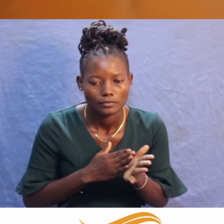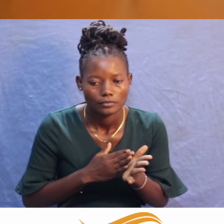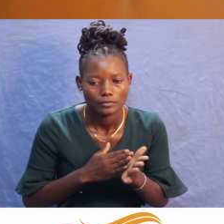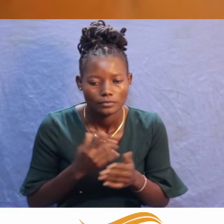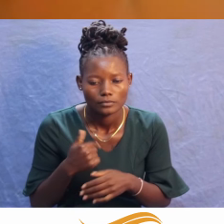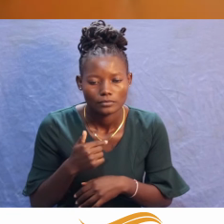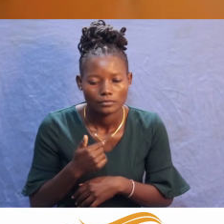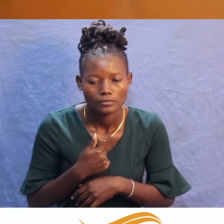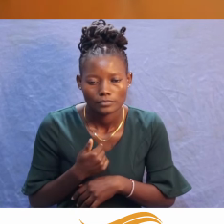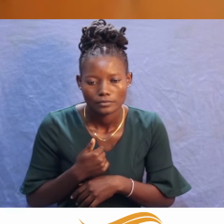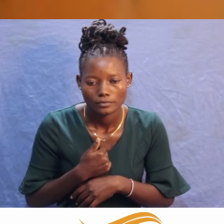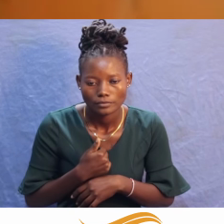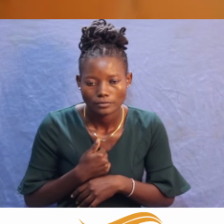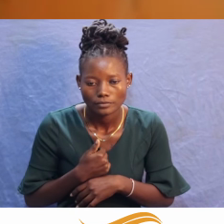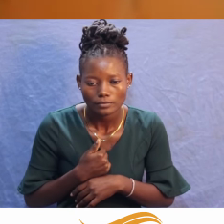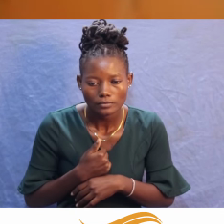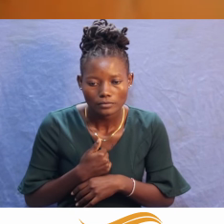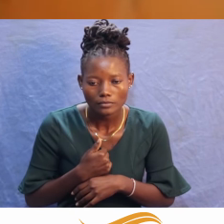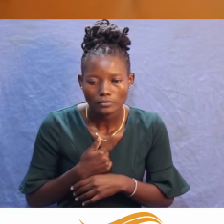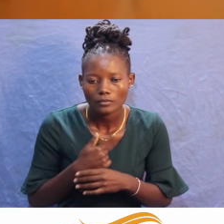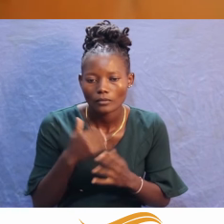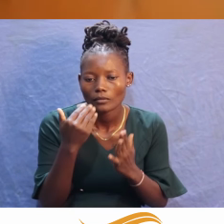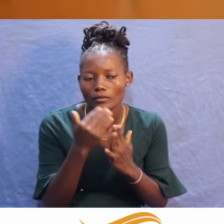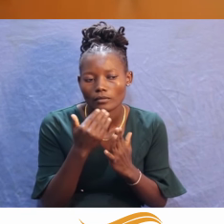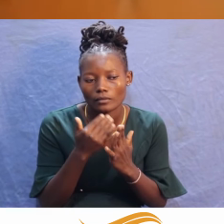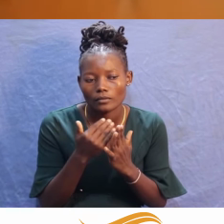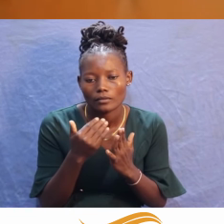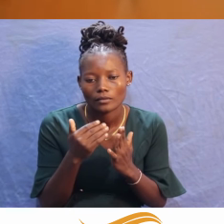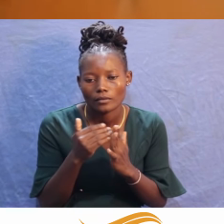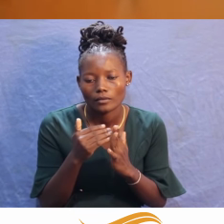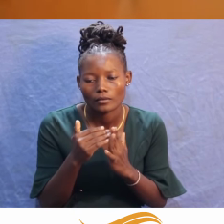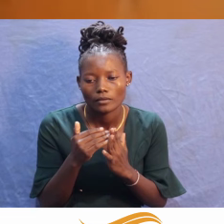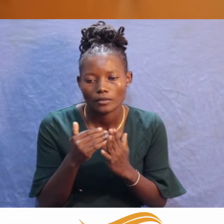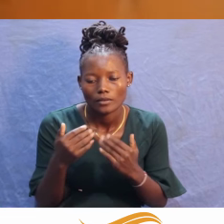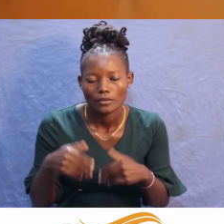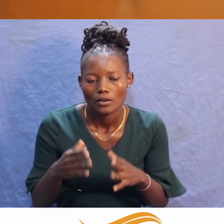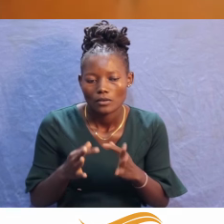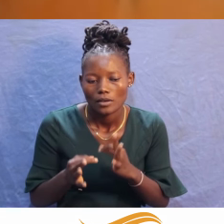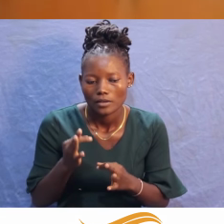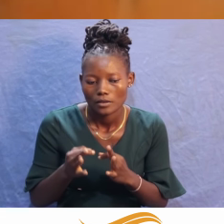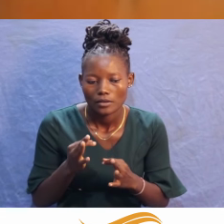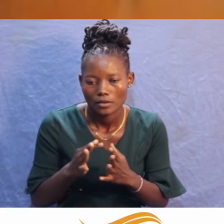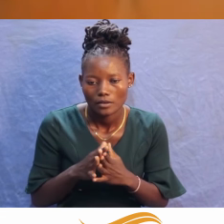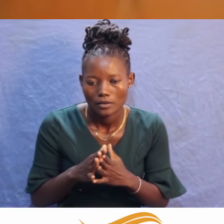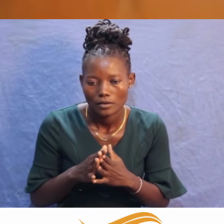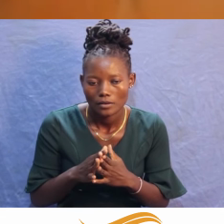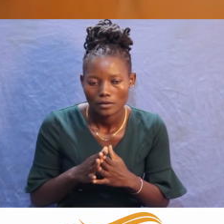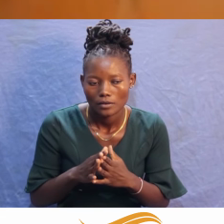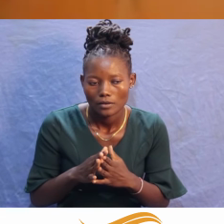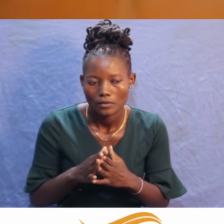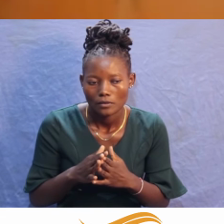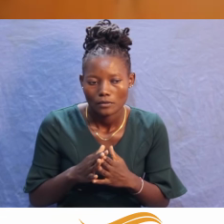There's electrical sequence there that if you hit the heart chest at the right